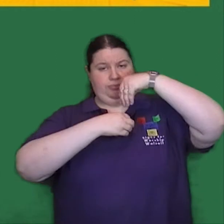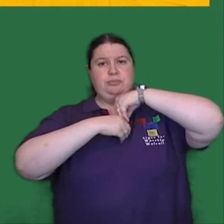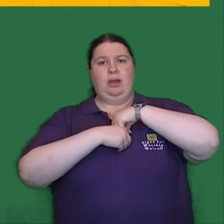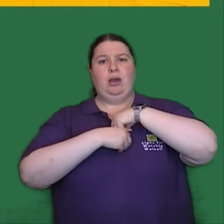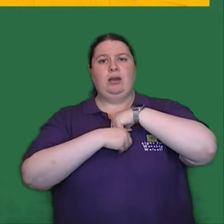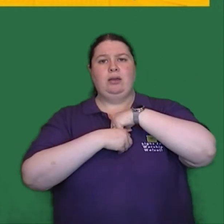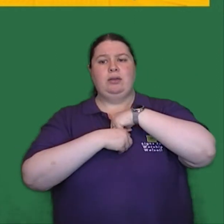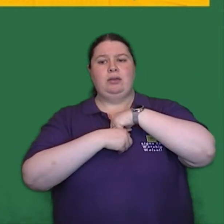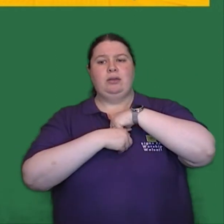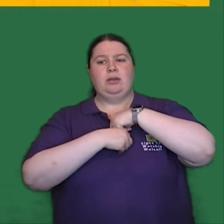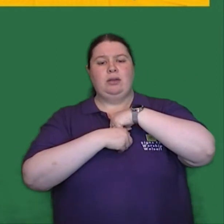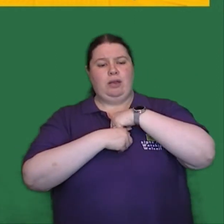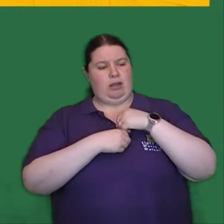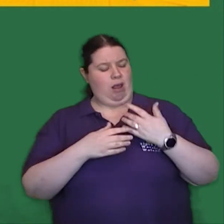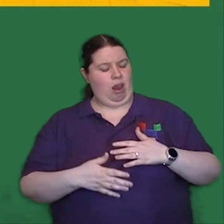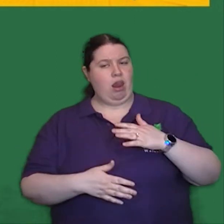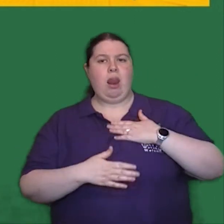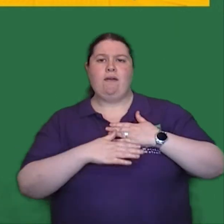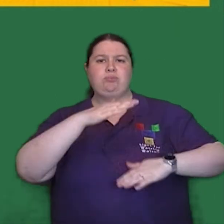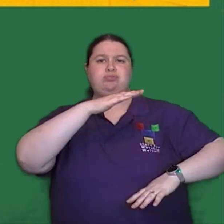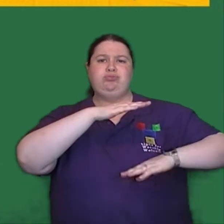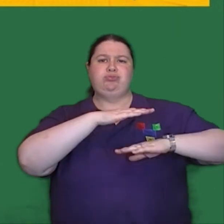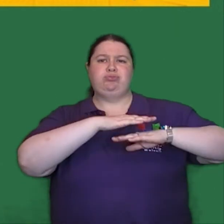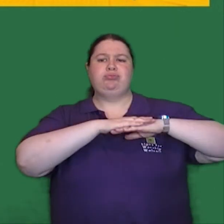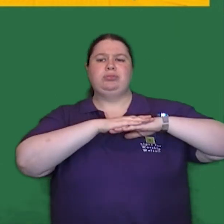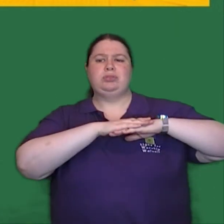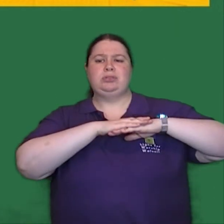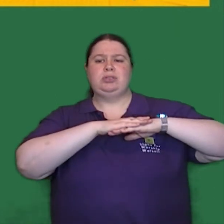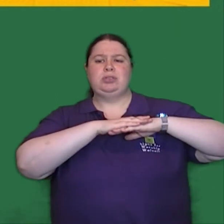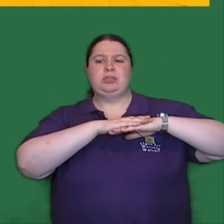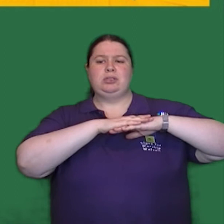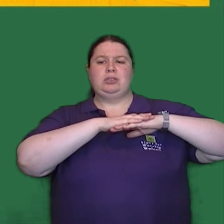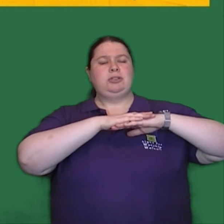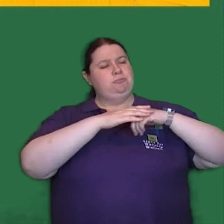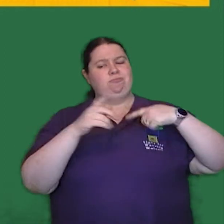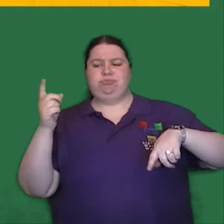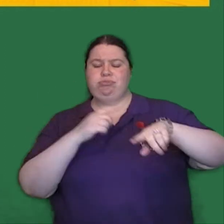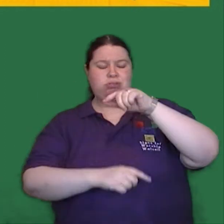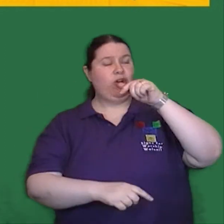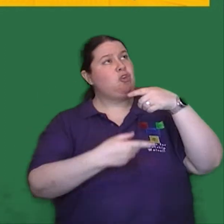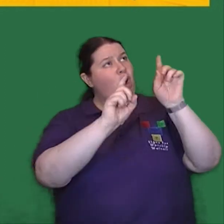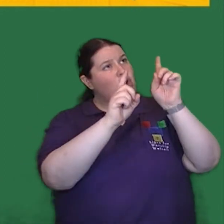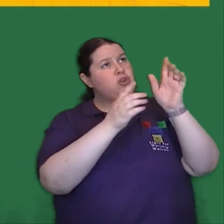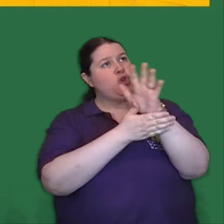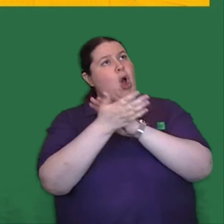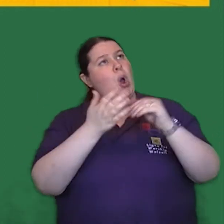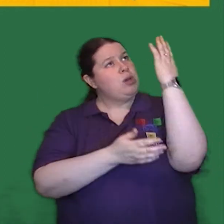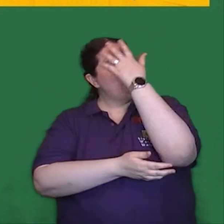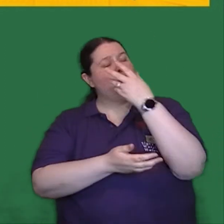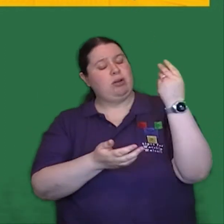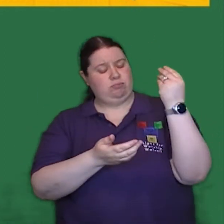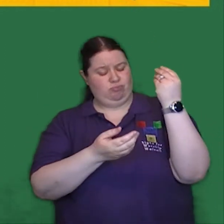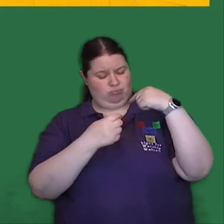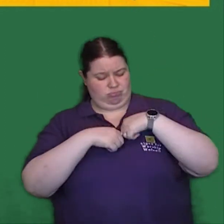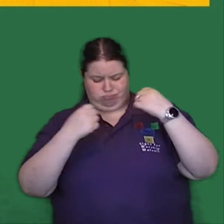faith and fills us with his love. We believe in God the Holy Spirit, who strengthens